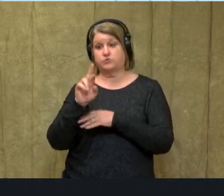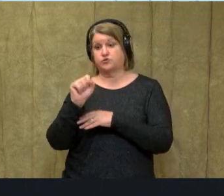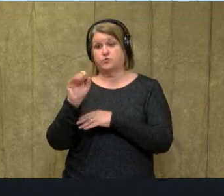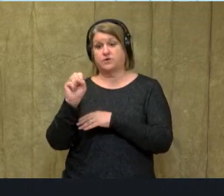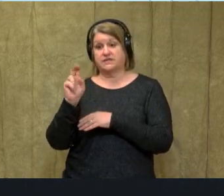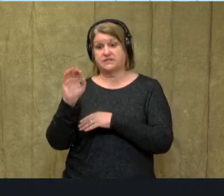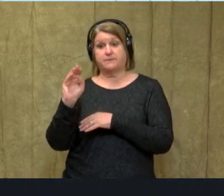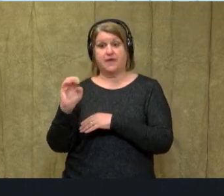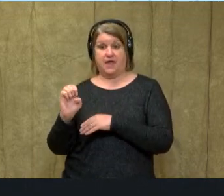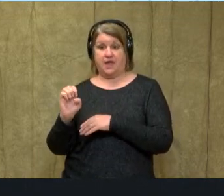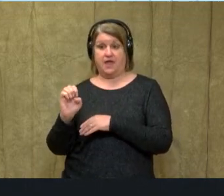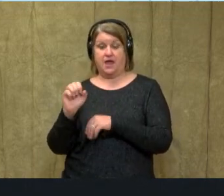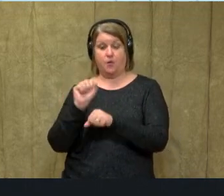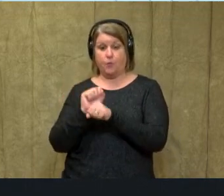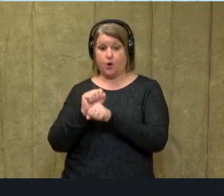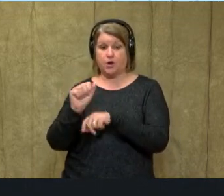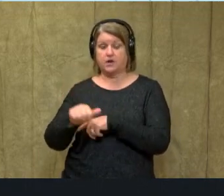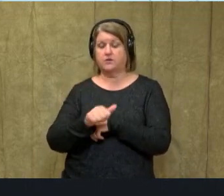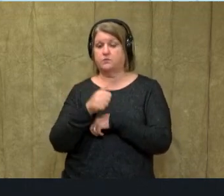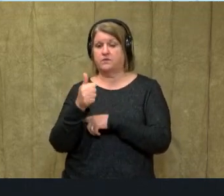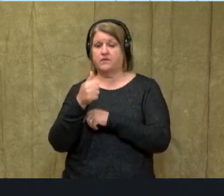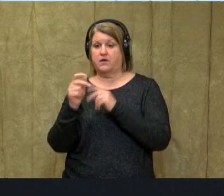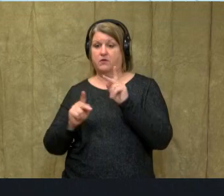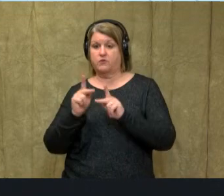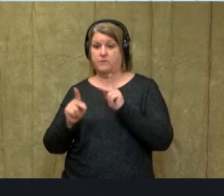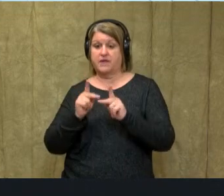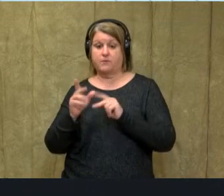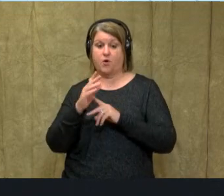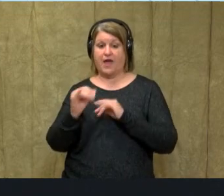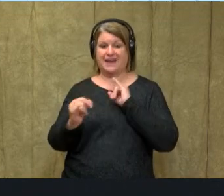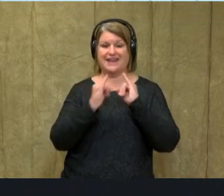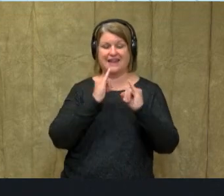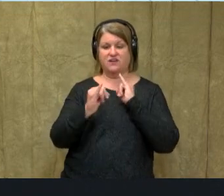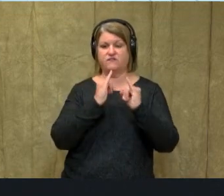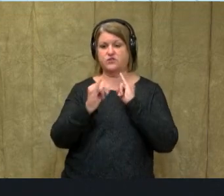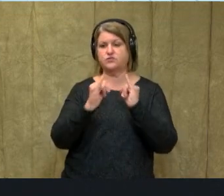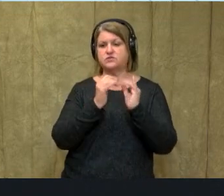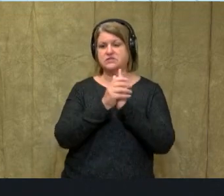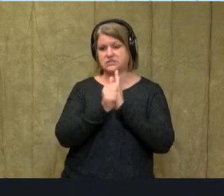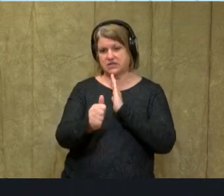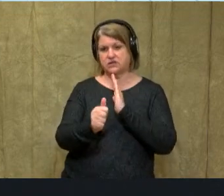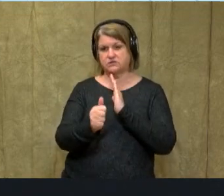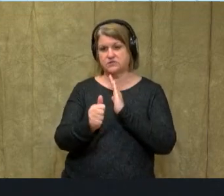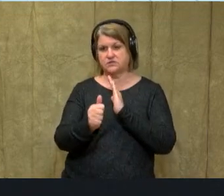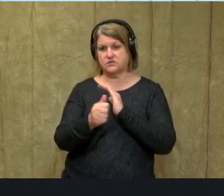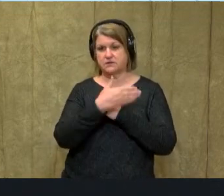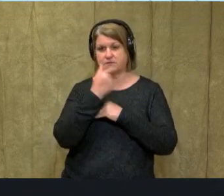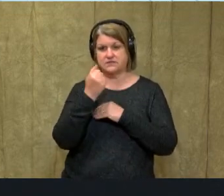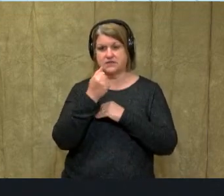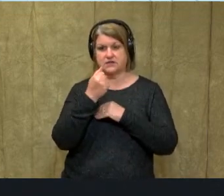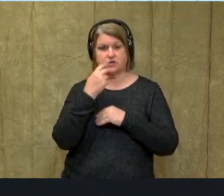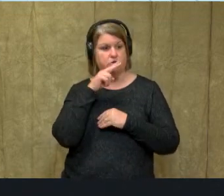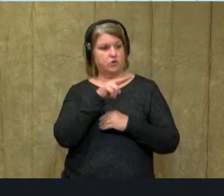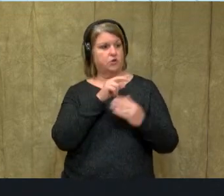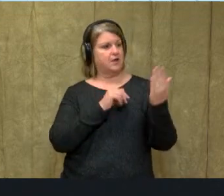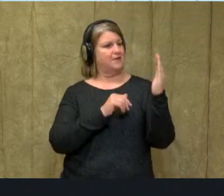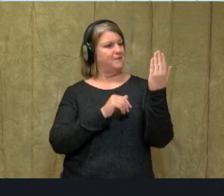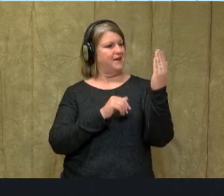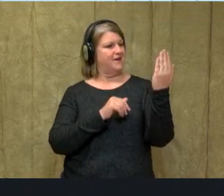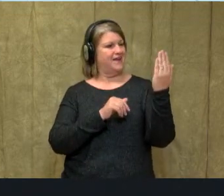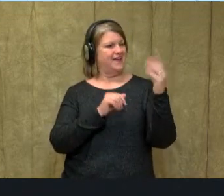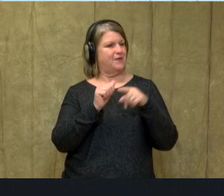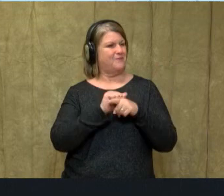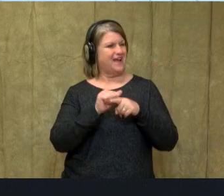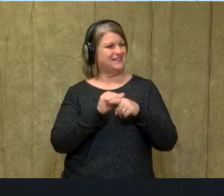with other people, interview skills. You know, one of the best things you can do is look in a mirror and practice.